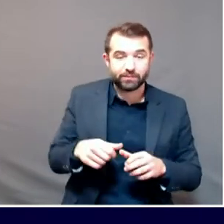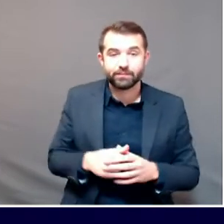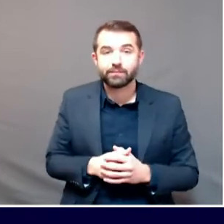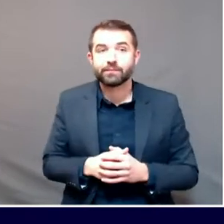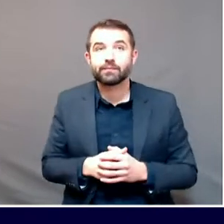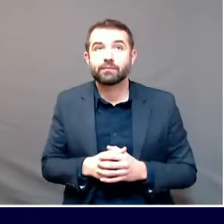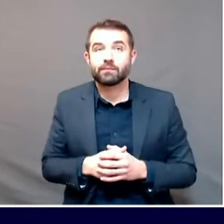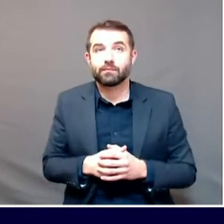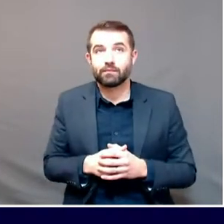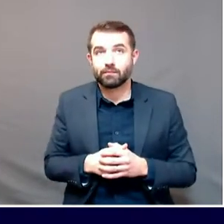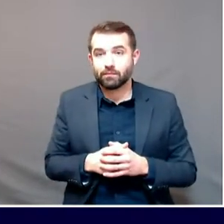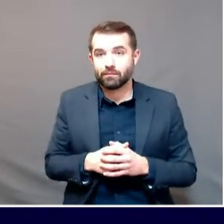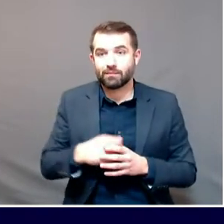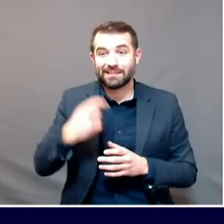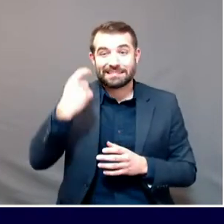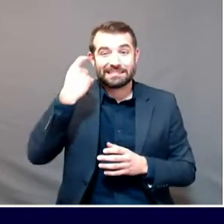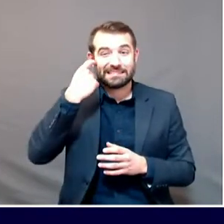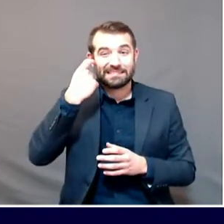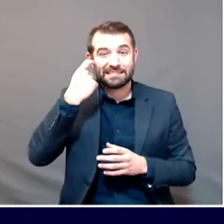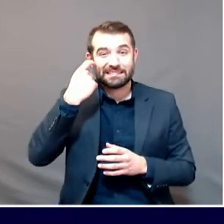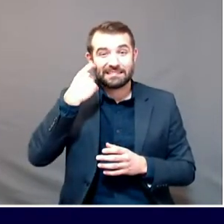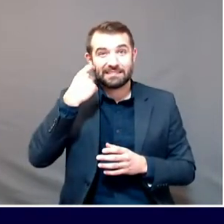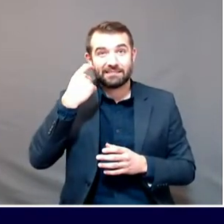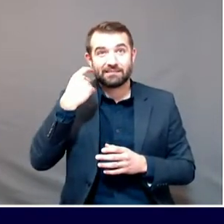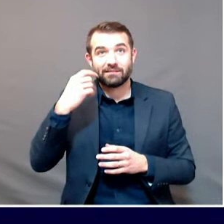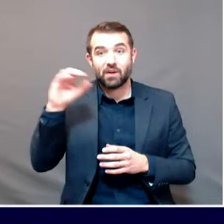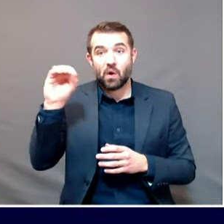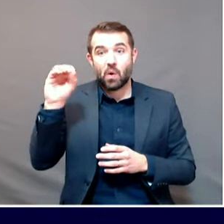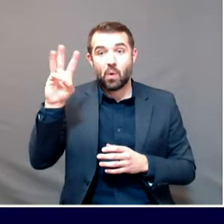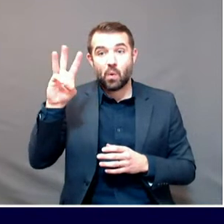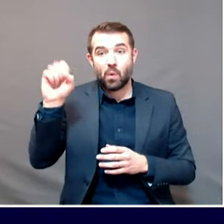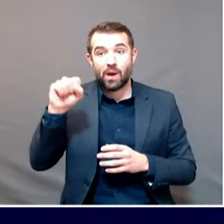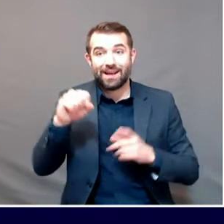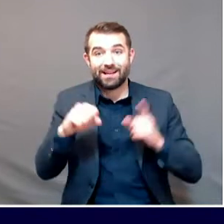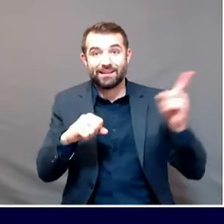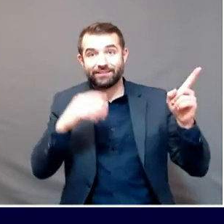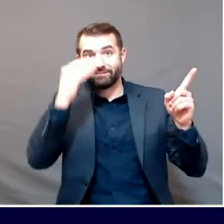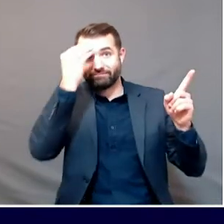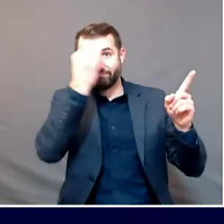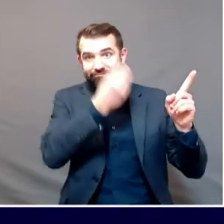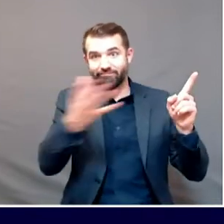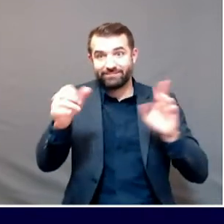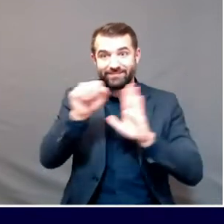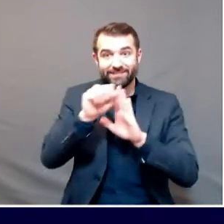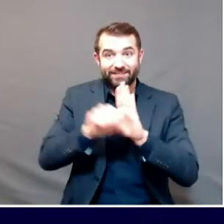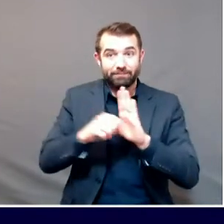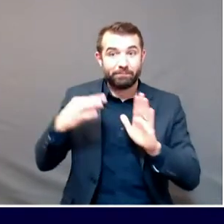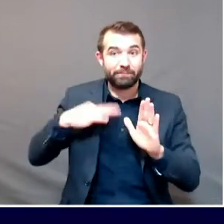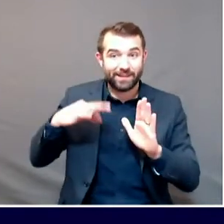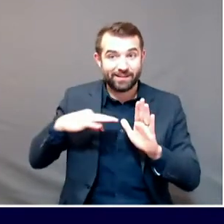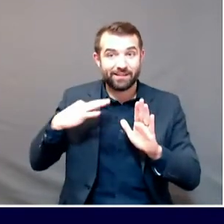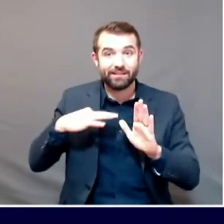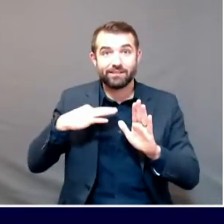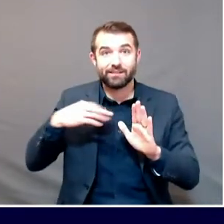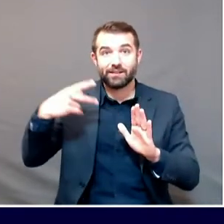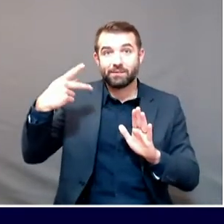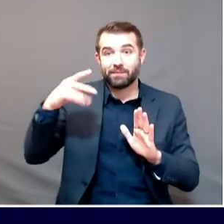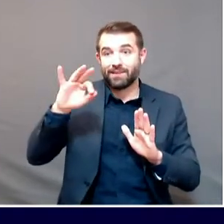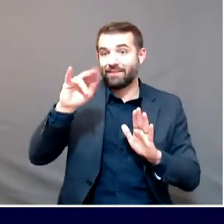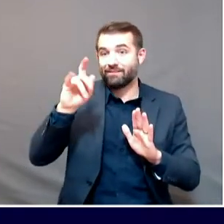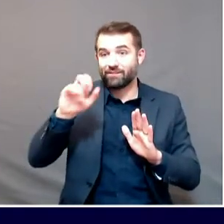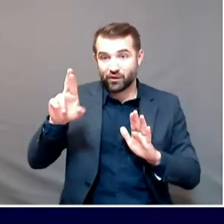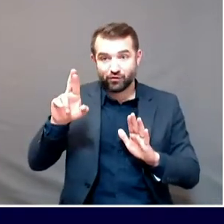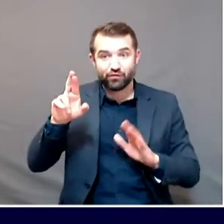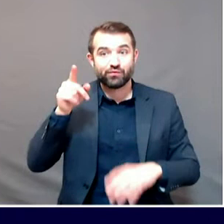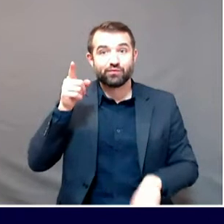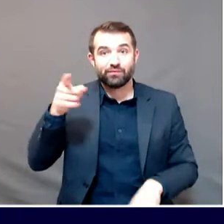Recently, however, Operation Warp Speed informed the state of Maine that with respect to the Pfizer vaccine, Maine would be